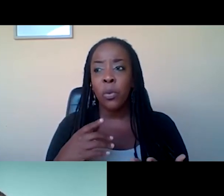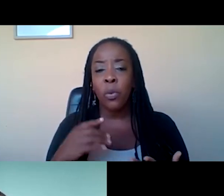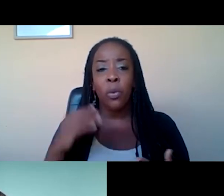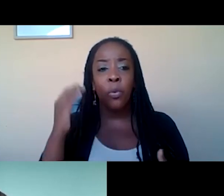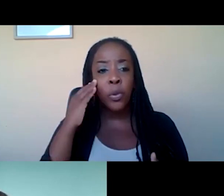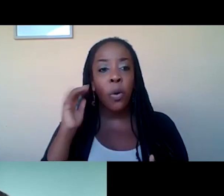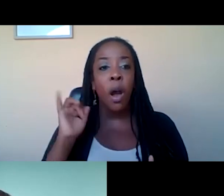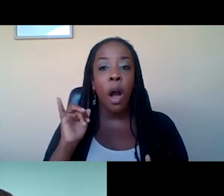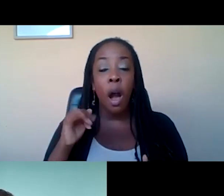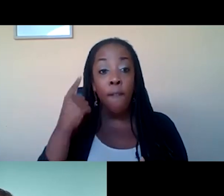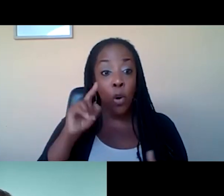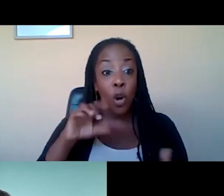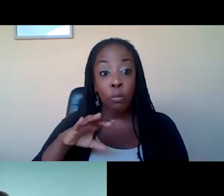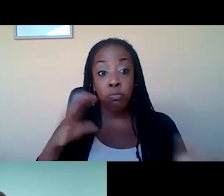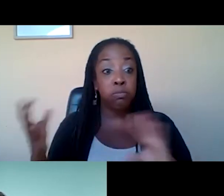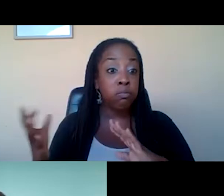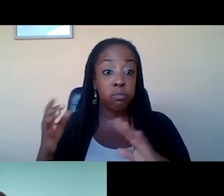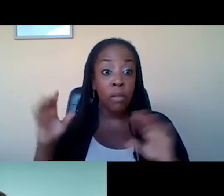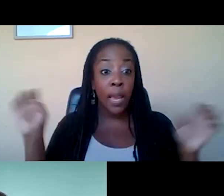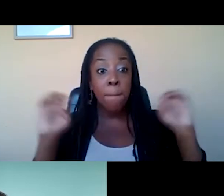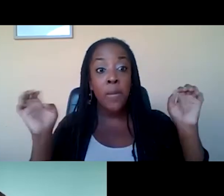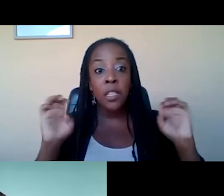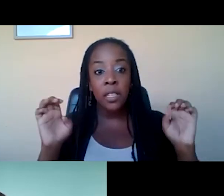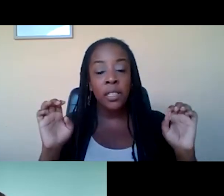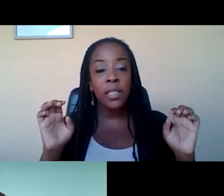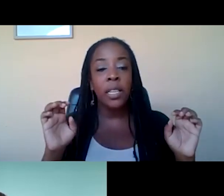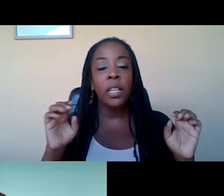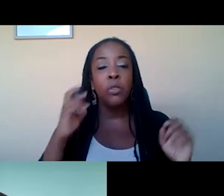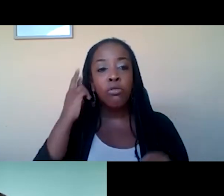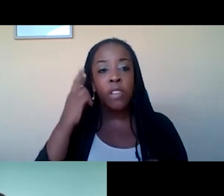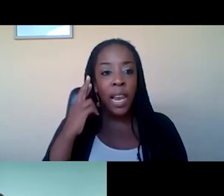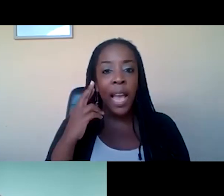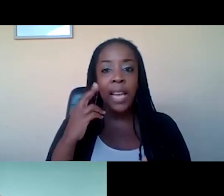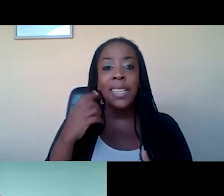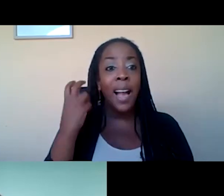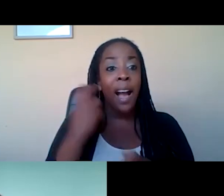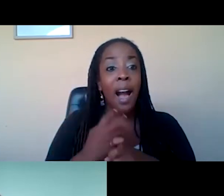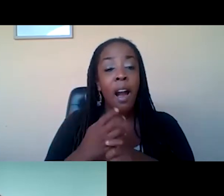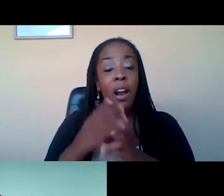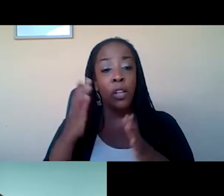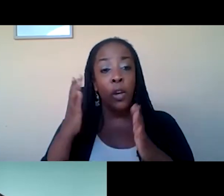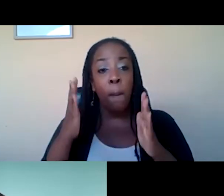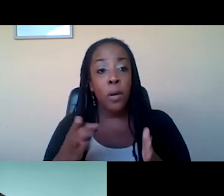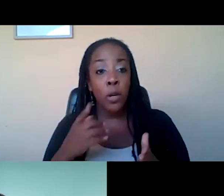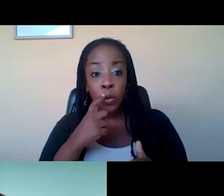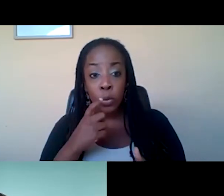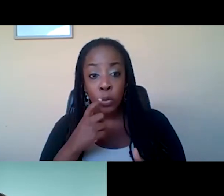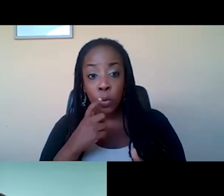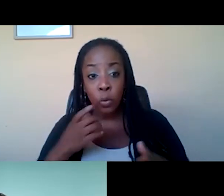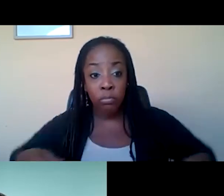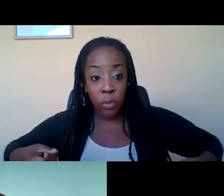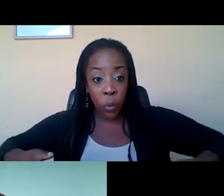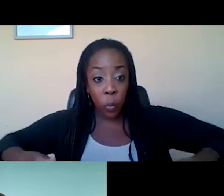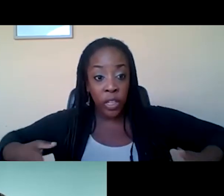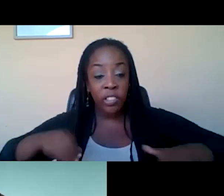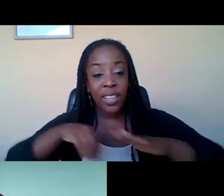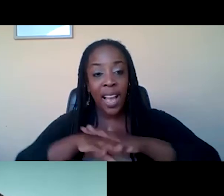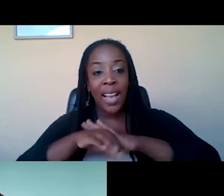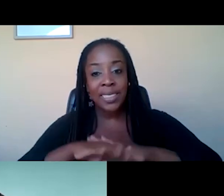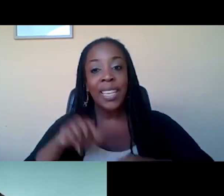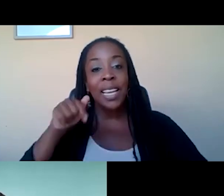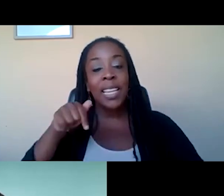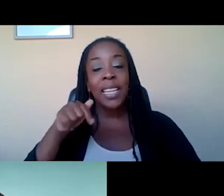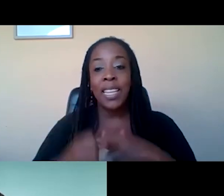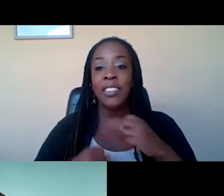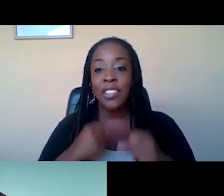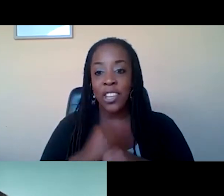of disaster, it was very hard for persons in wheelchairs to access these facilities. So this year, we are putting 5 ramps